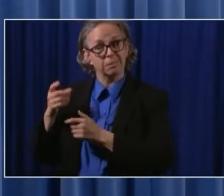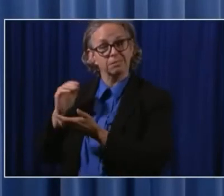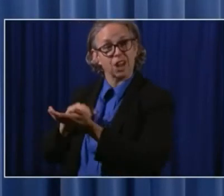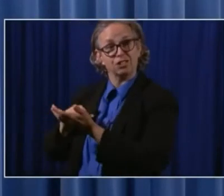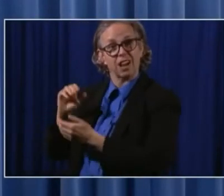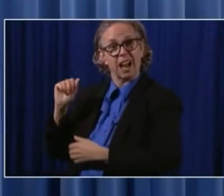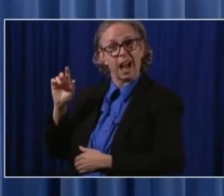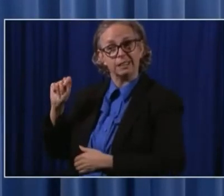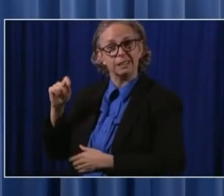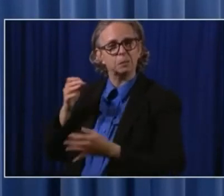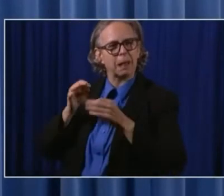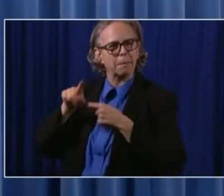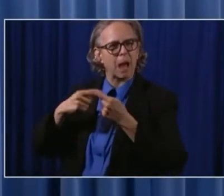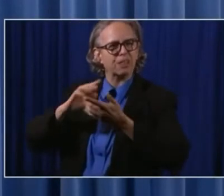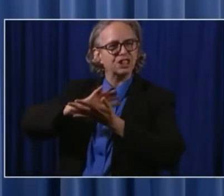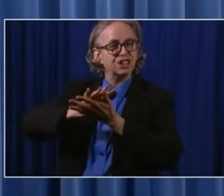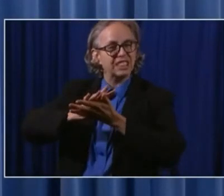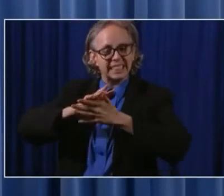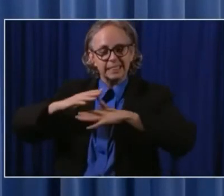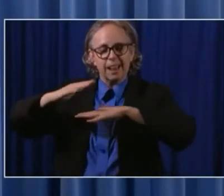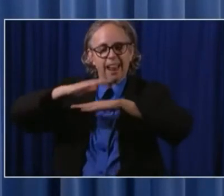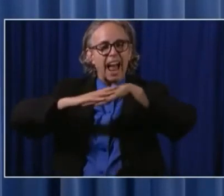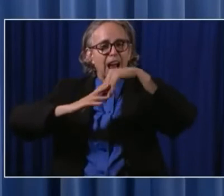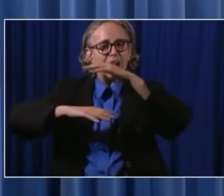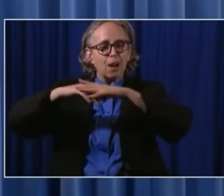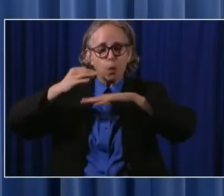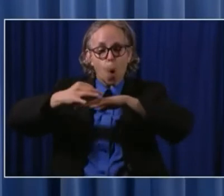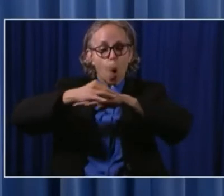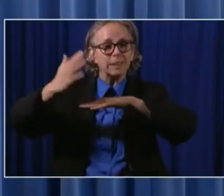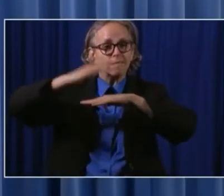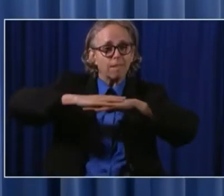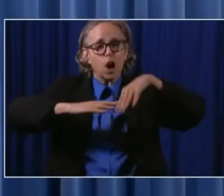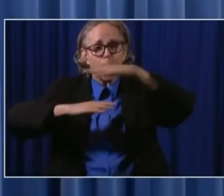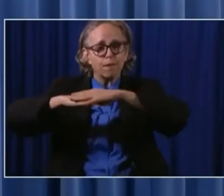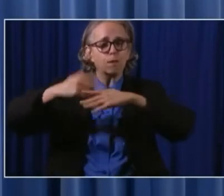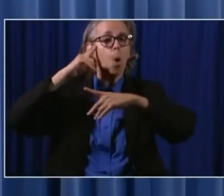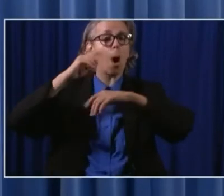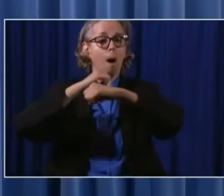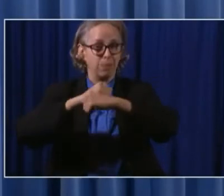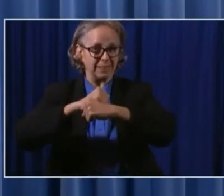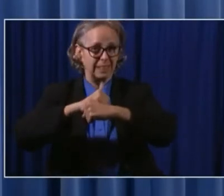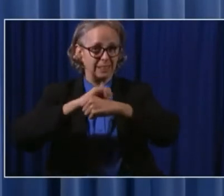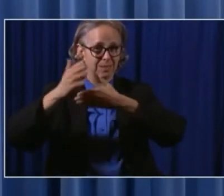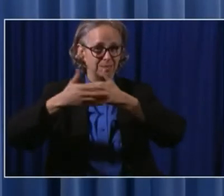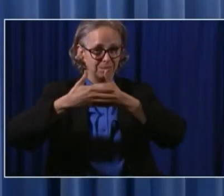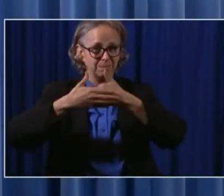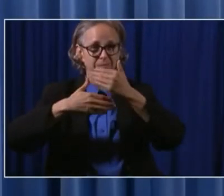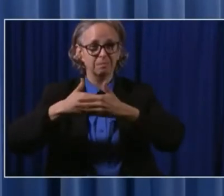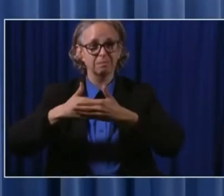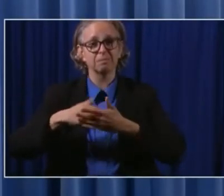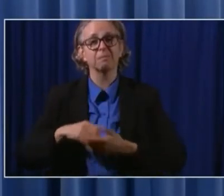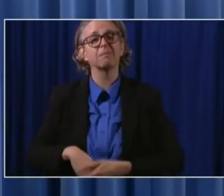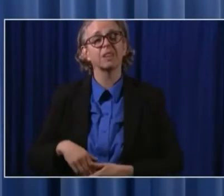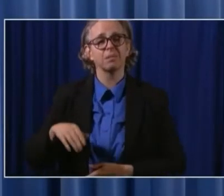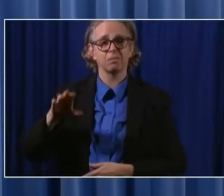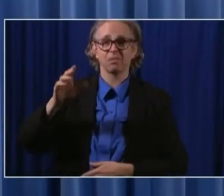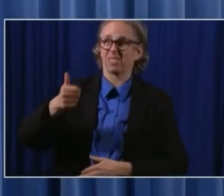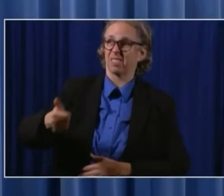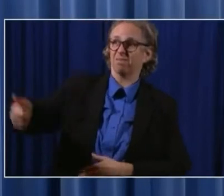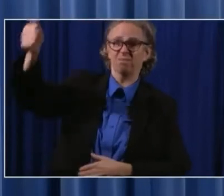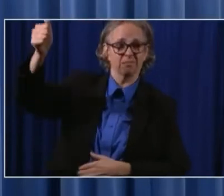Dr. Robert Redfield, director of the Center for Disease Control and Prevention, said last week, and I quote, "If all of us would put on a face covering now